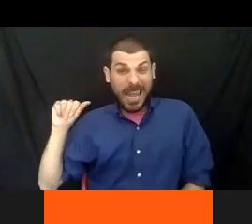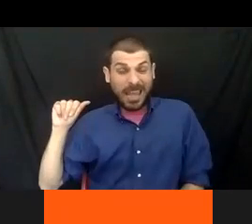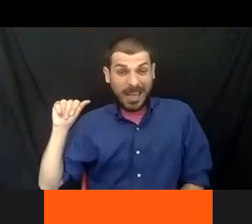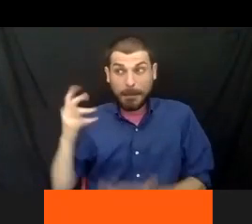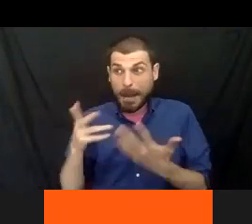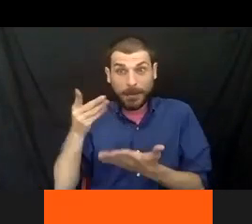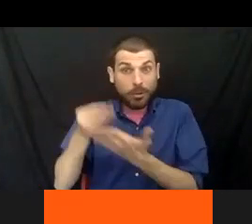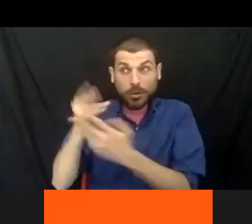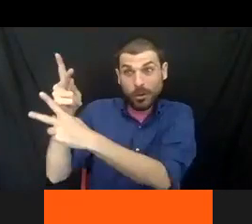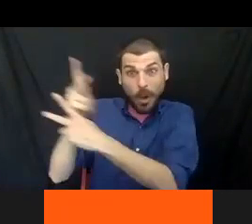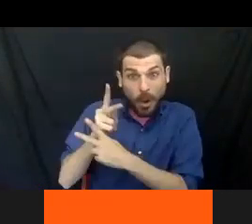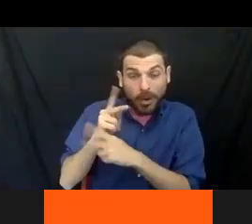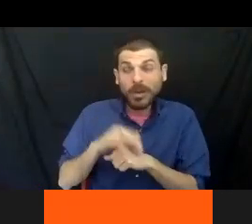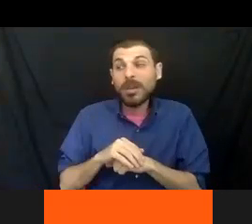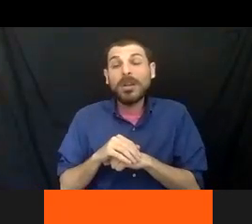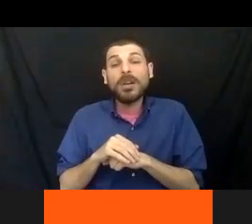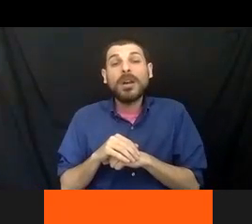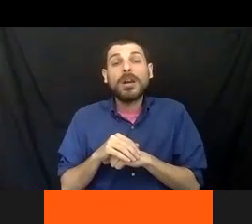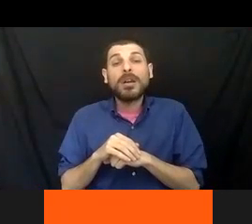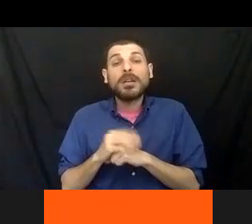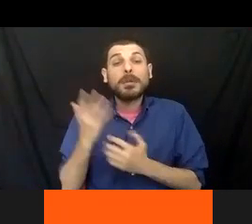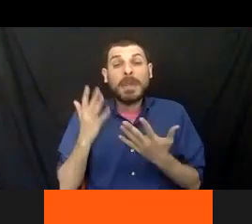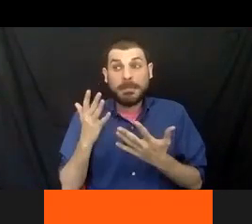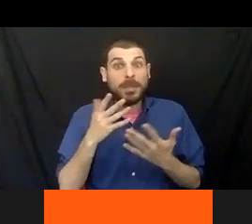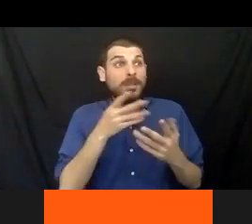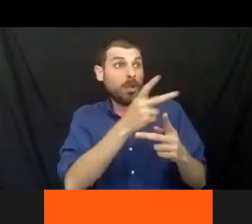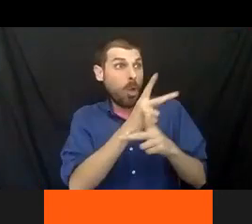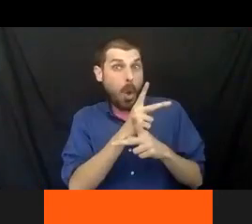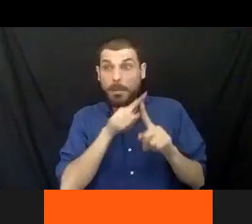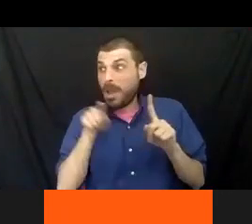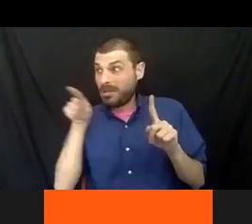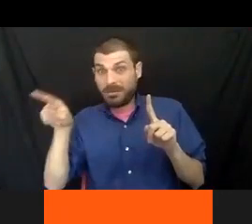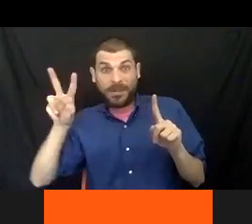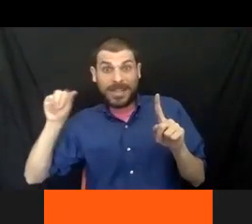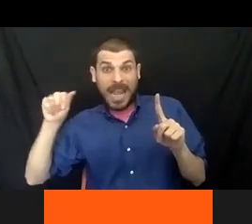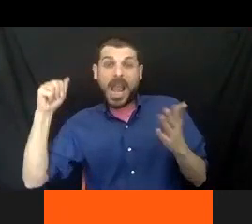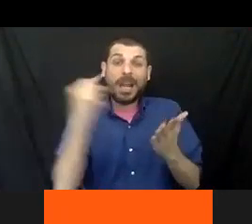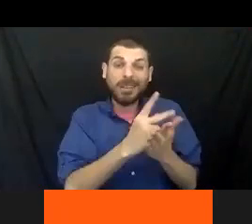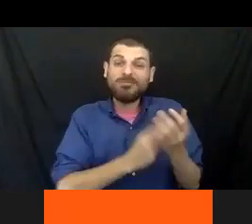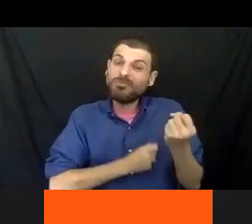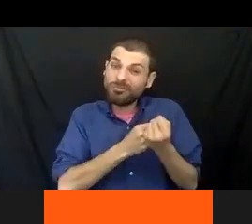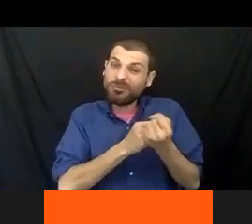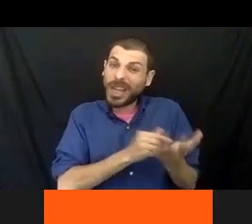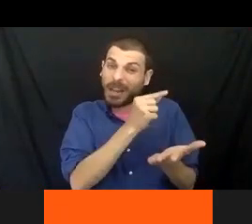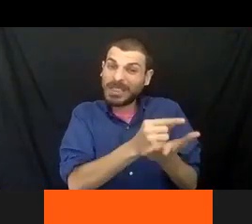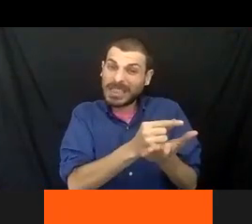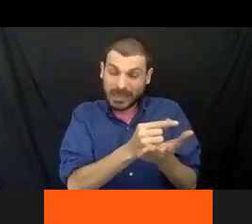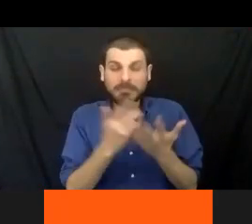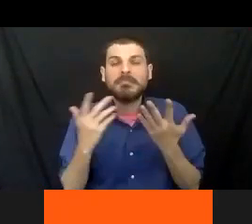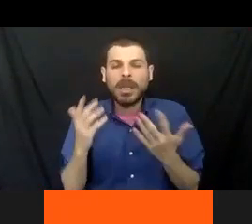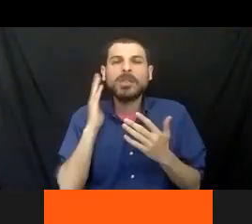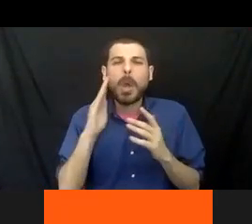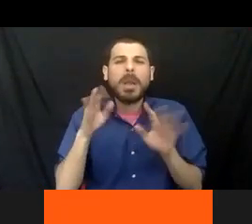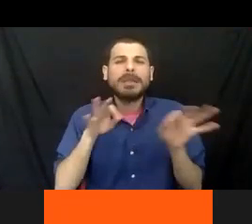if you have a loan guaranteed by the VA? The mortgage, and I'll just talk about some terminology